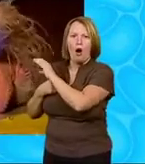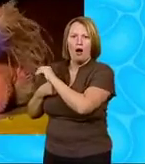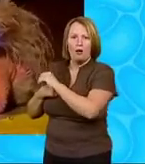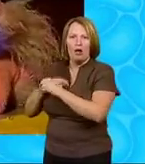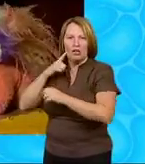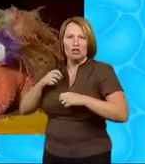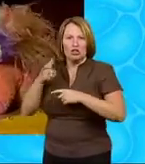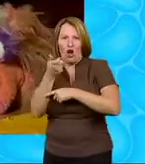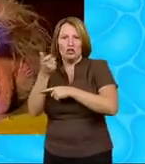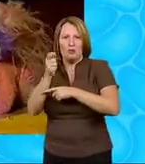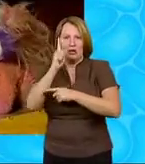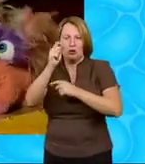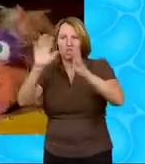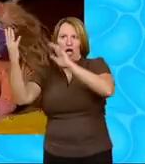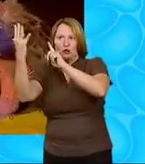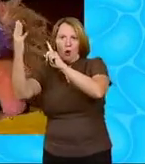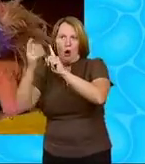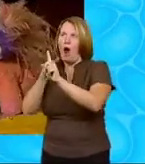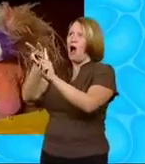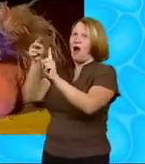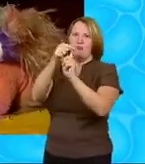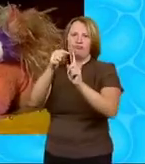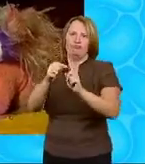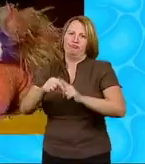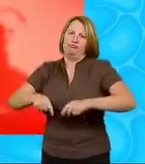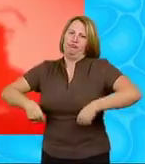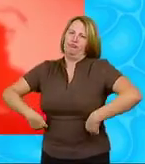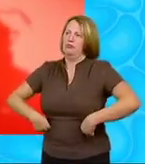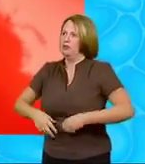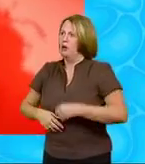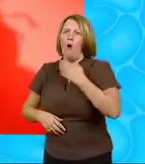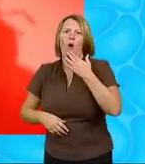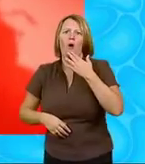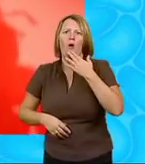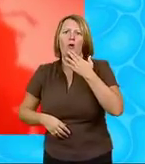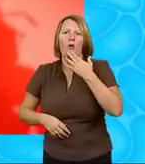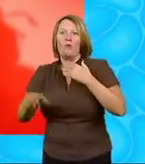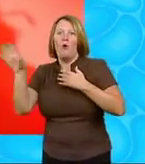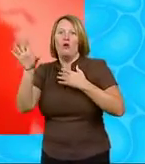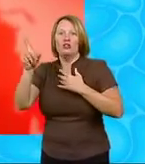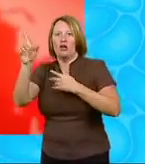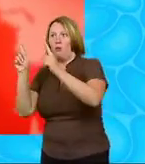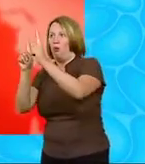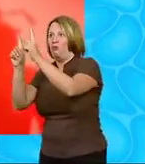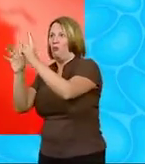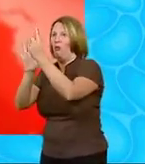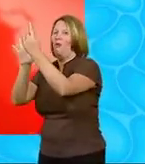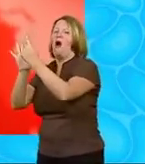his torch at you, it makes your shadow. Yeah. Hey, if you move, your shadow will move with you.